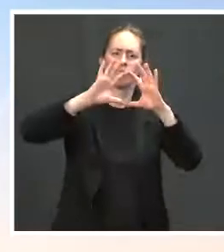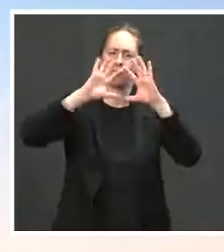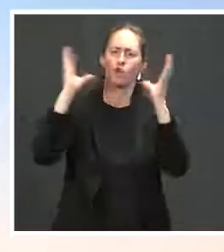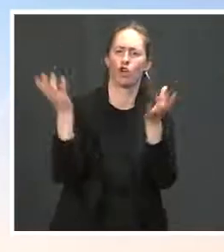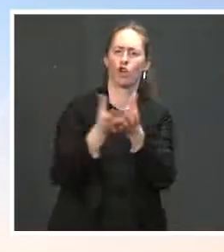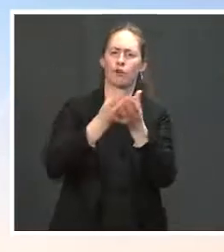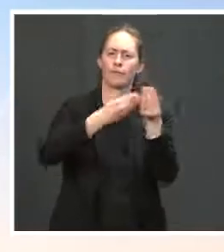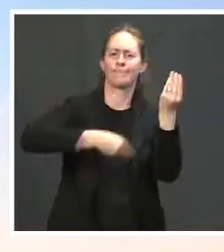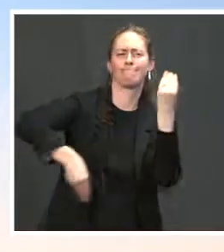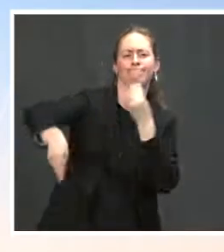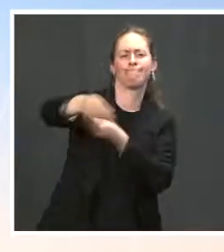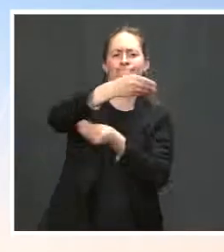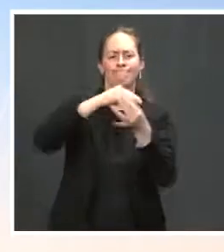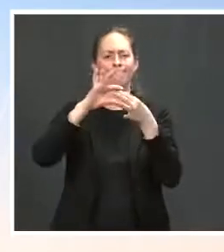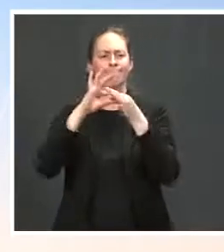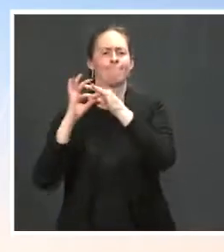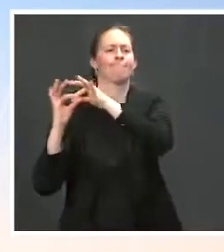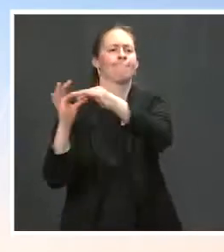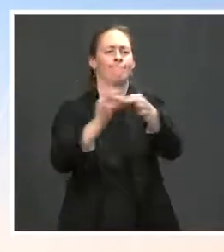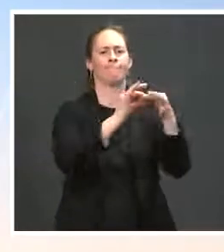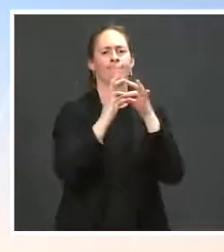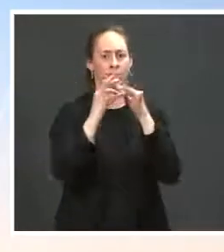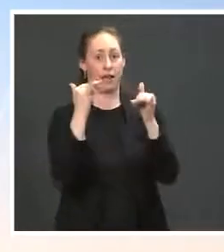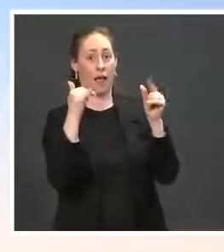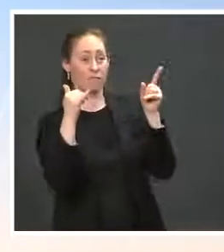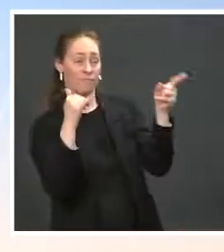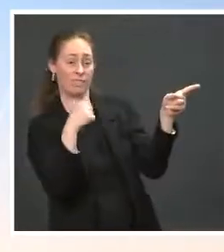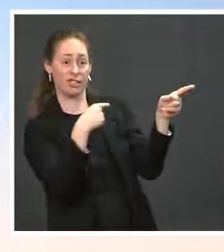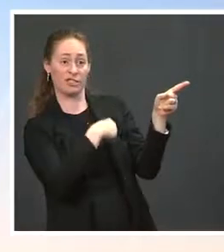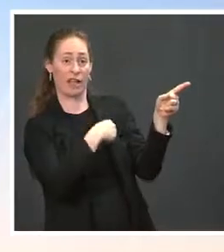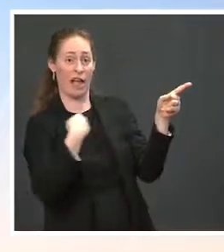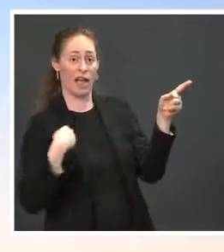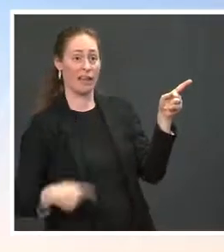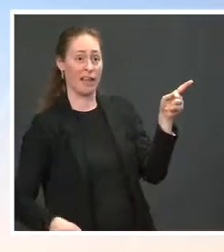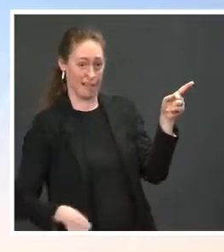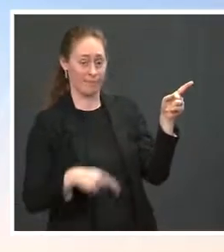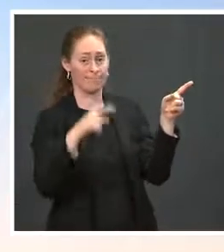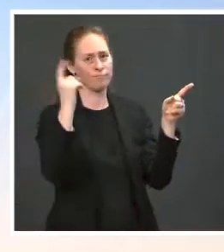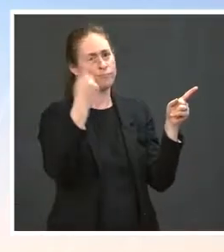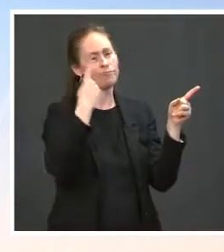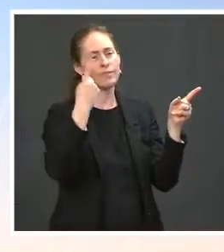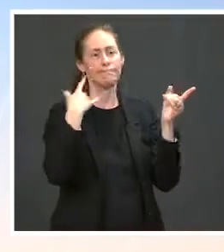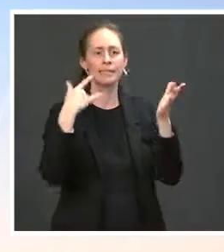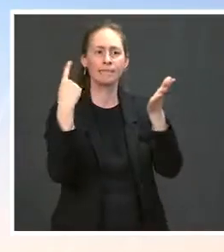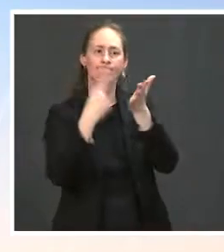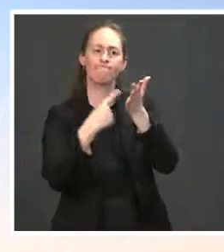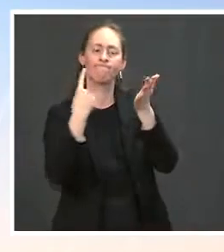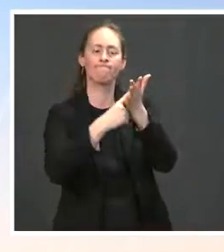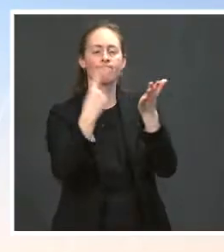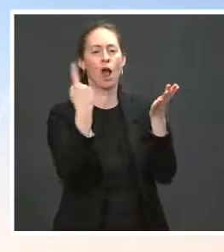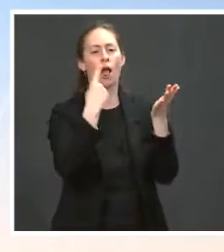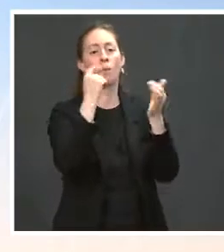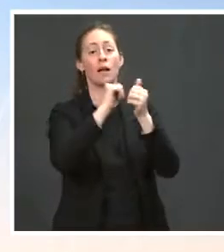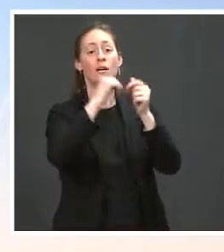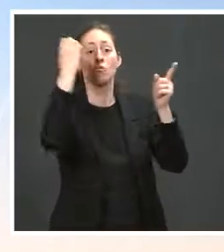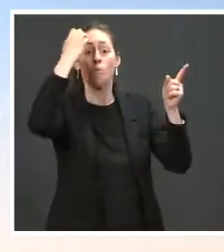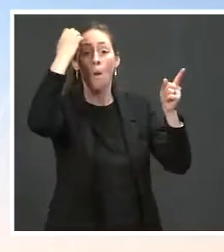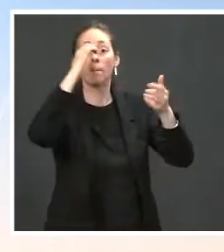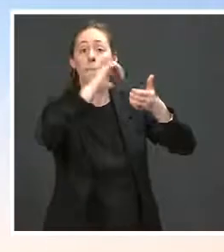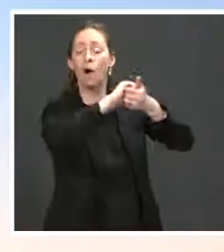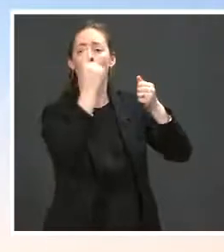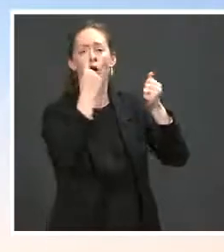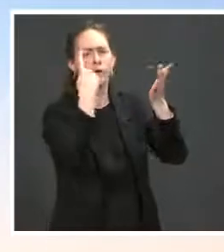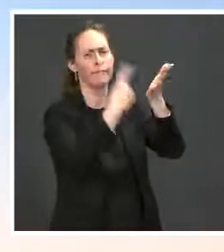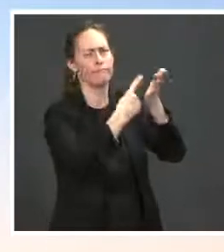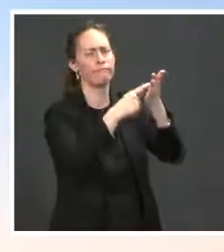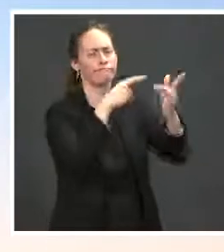coordinated fashion as it relates to China is part of nearly every discussion the president has with a European partner or a country in the region. Specifically the Belt and